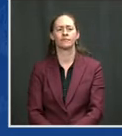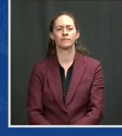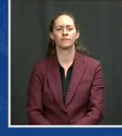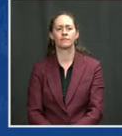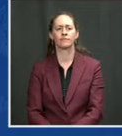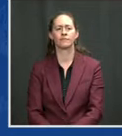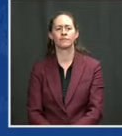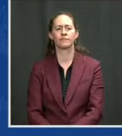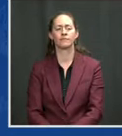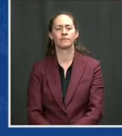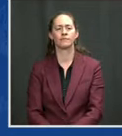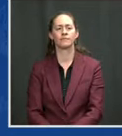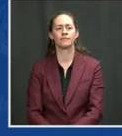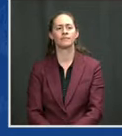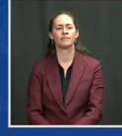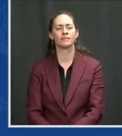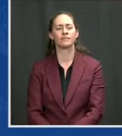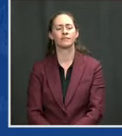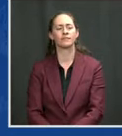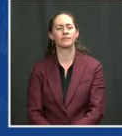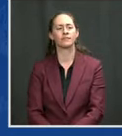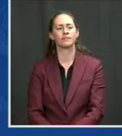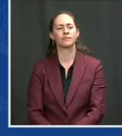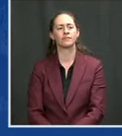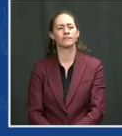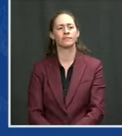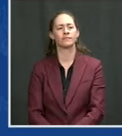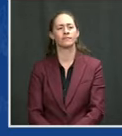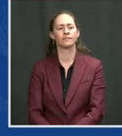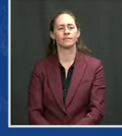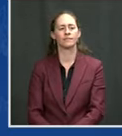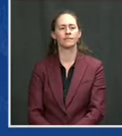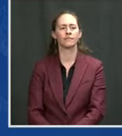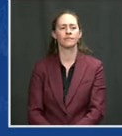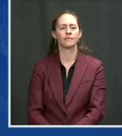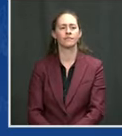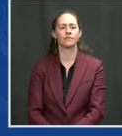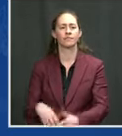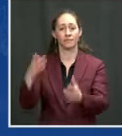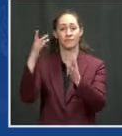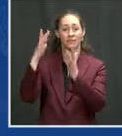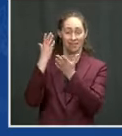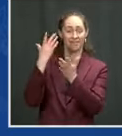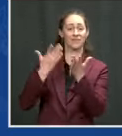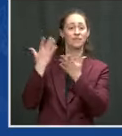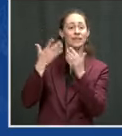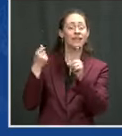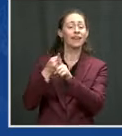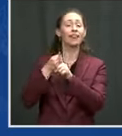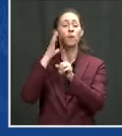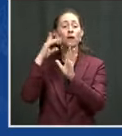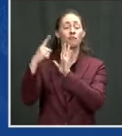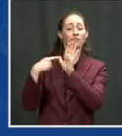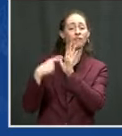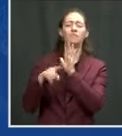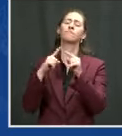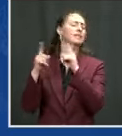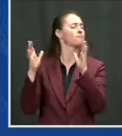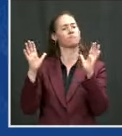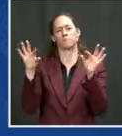doing that. But I think being transparent, open, and use that data with the public shows them you measure what you care about.